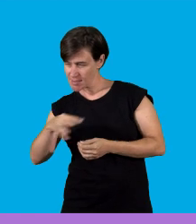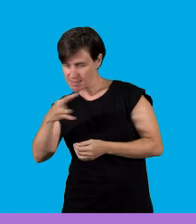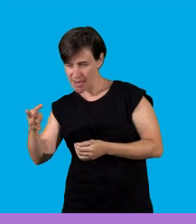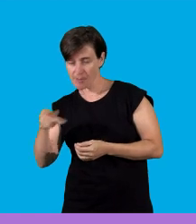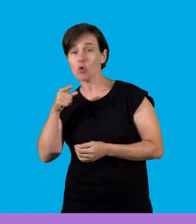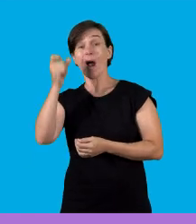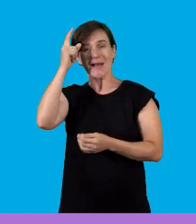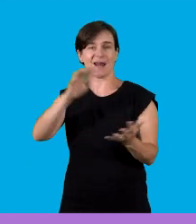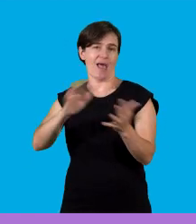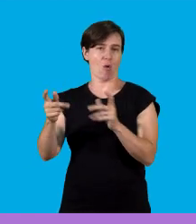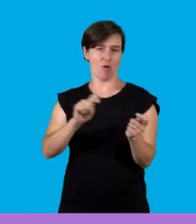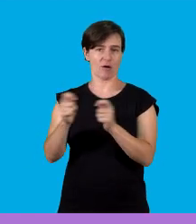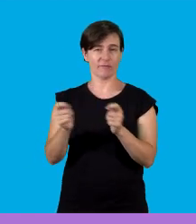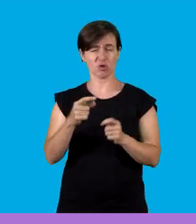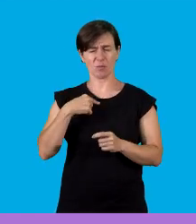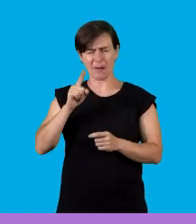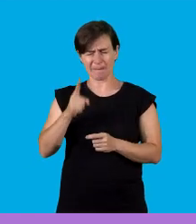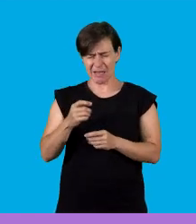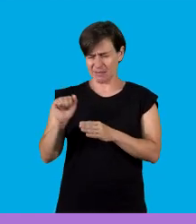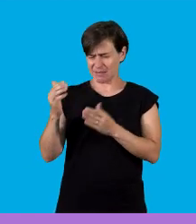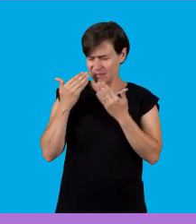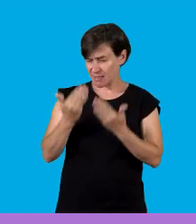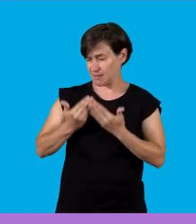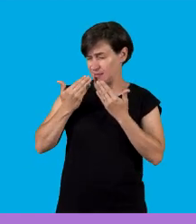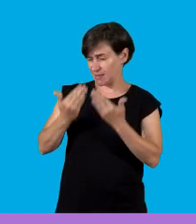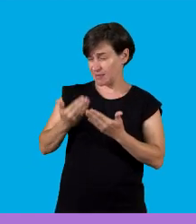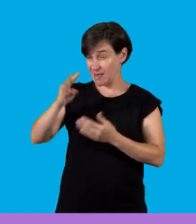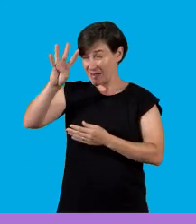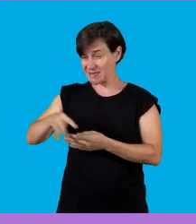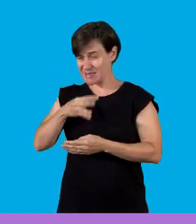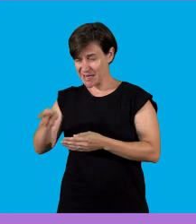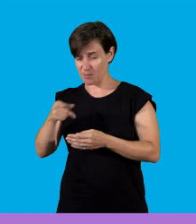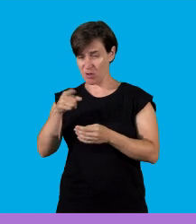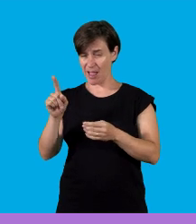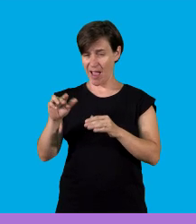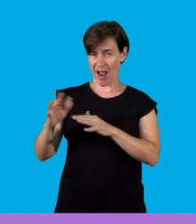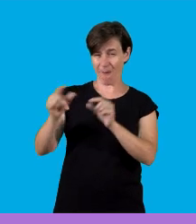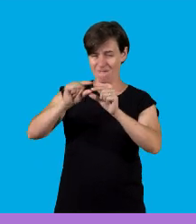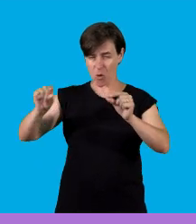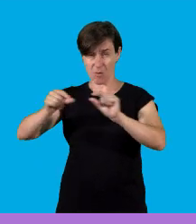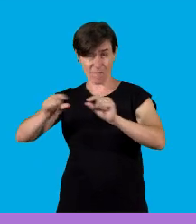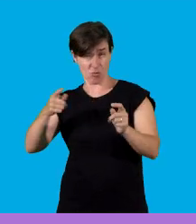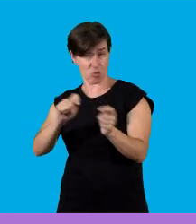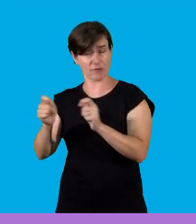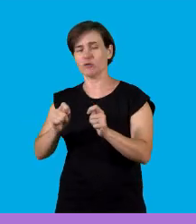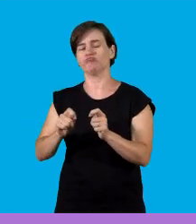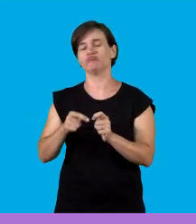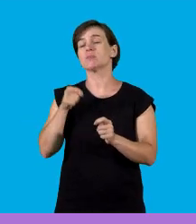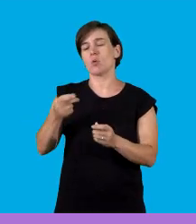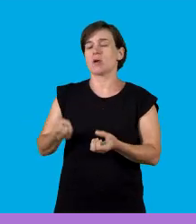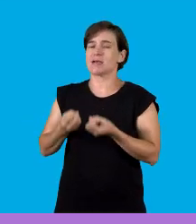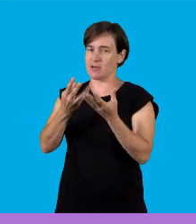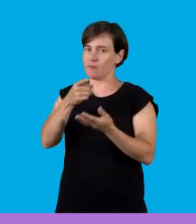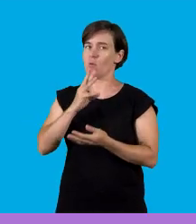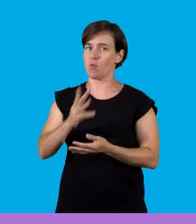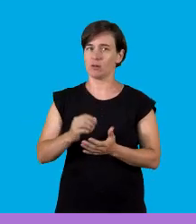So don't stress about it. Don't go and study it. A table, conversion table, will be provided to you. Okay, now let's quickly do